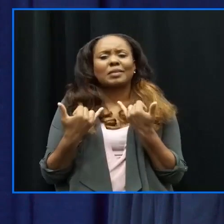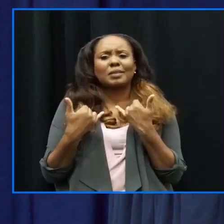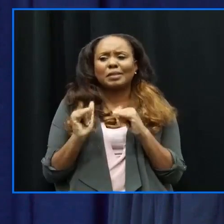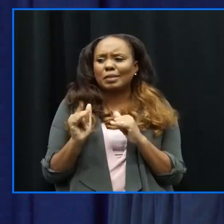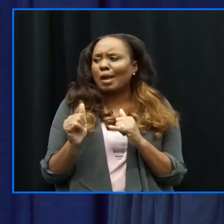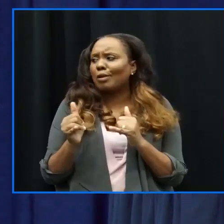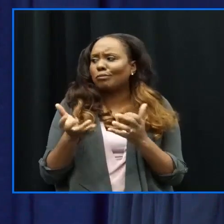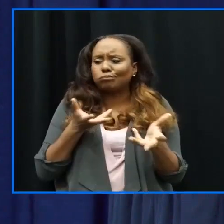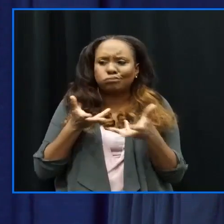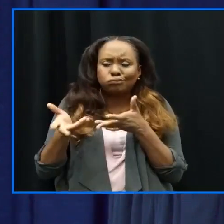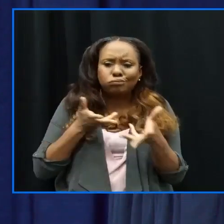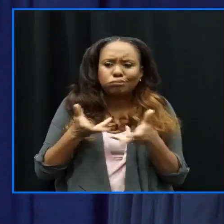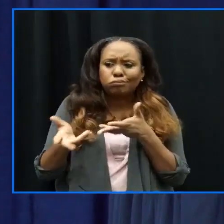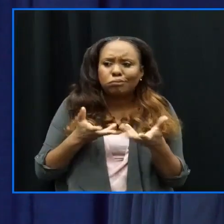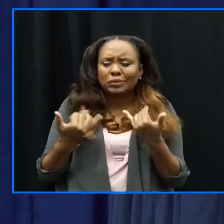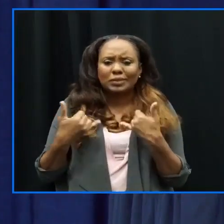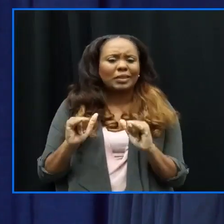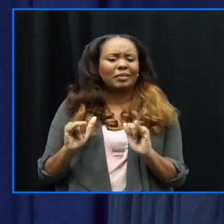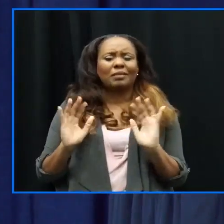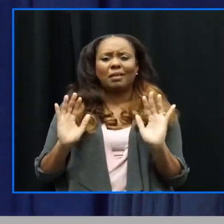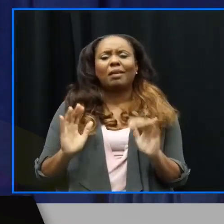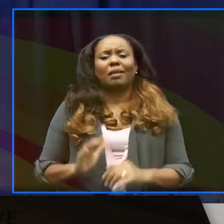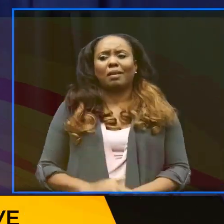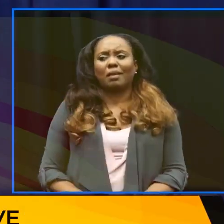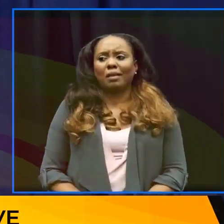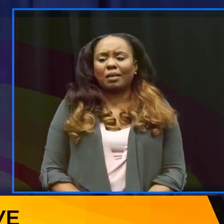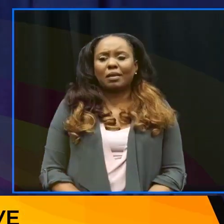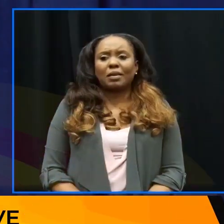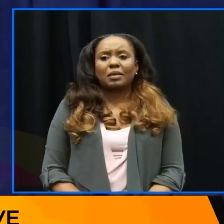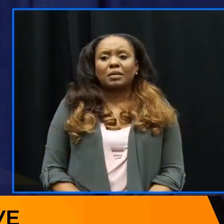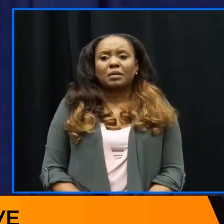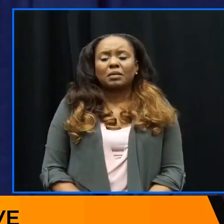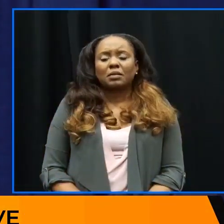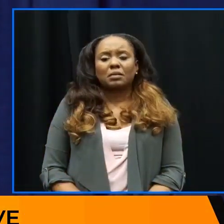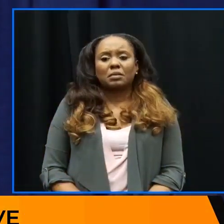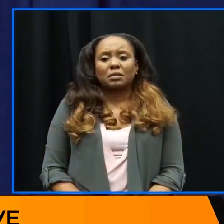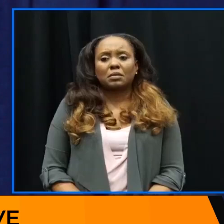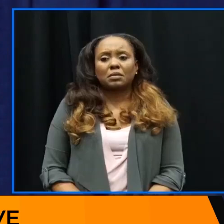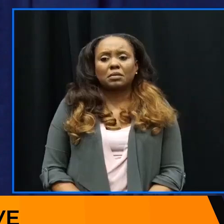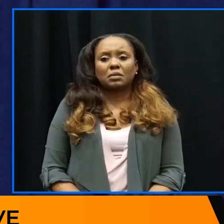NAS fund is sustainable. What our members need